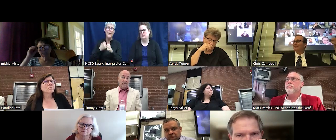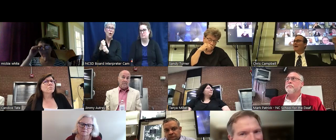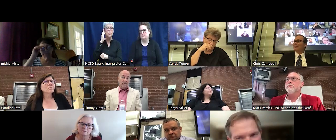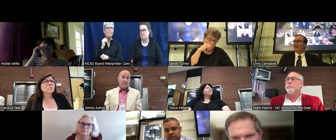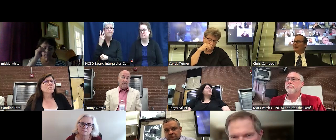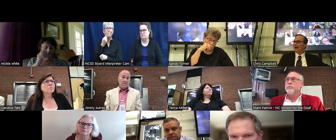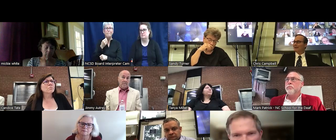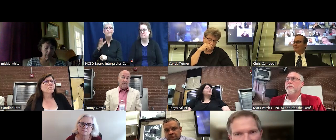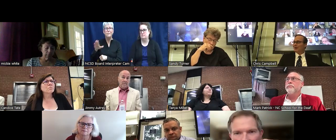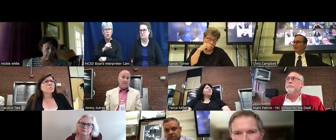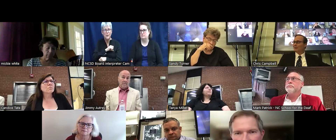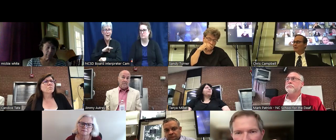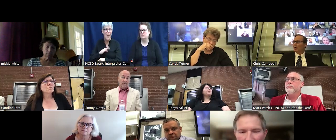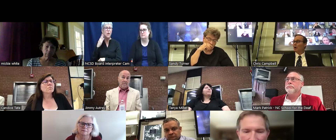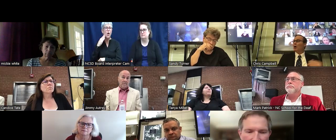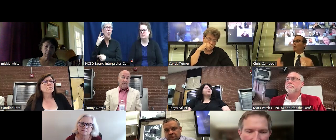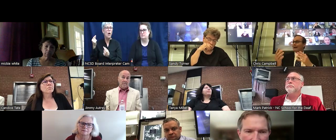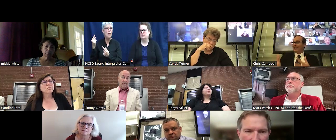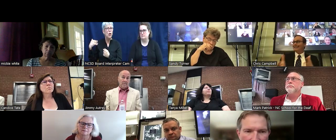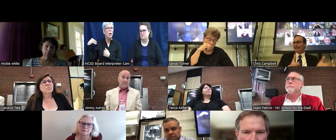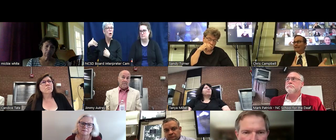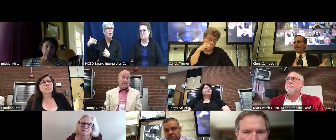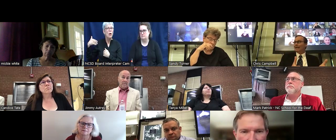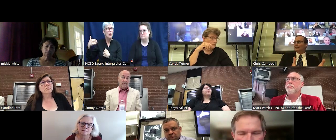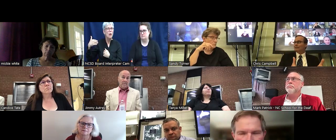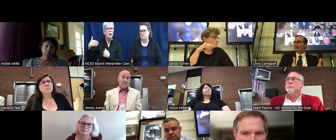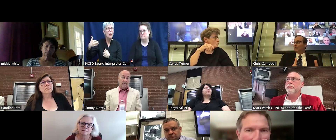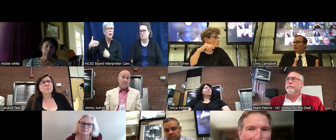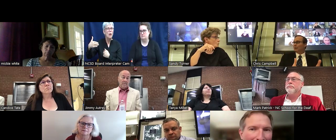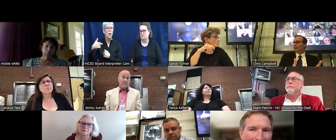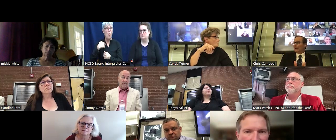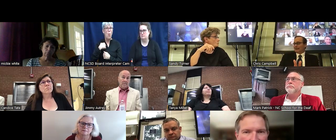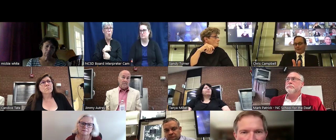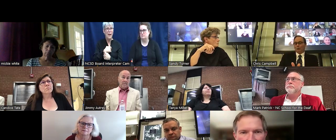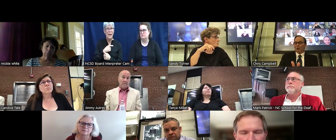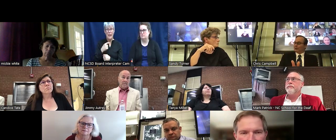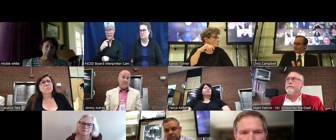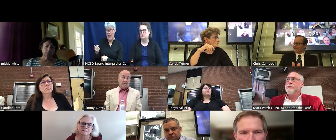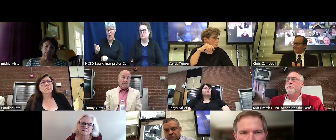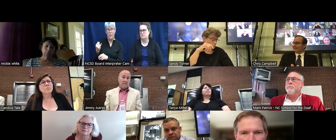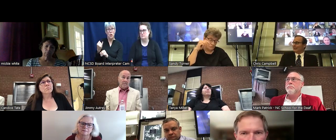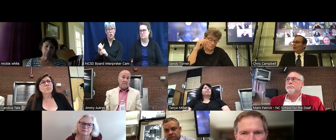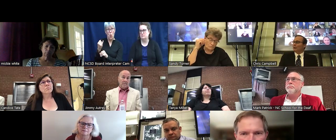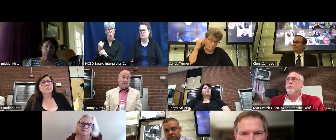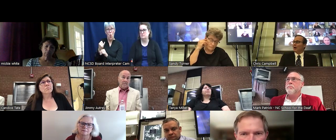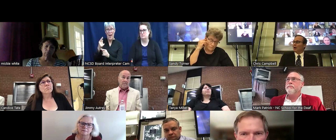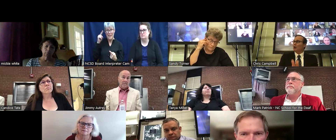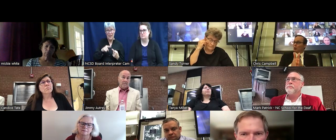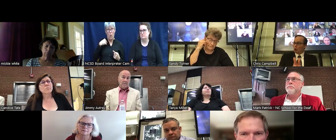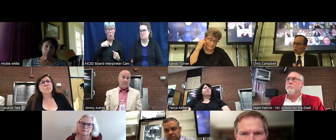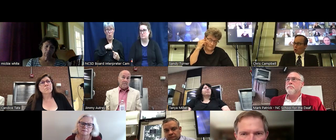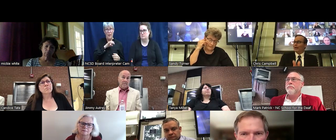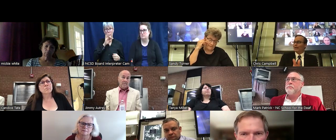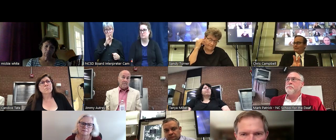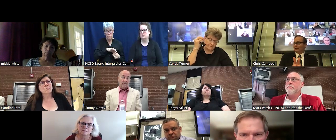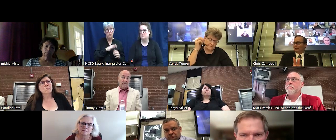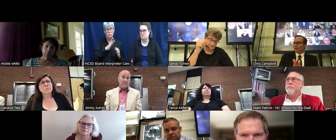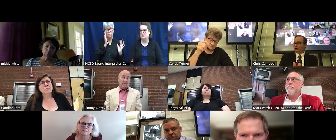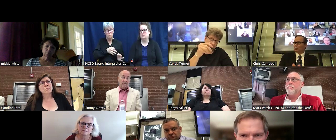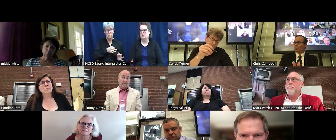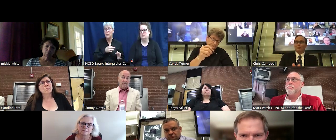staff. They know how to follow the law. We're kind of delegating to you that you are to just continue to follow